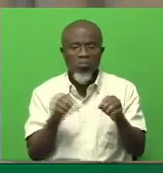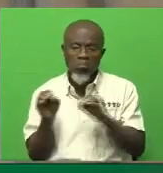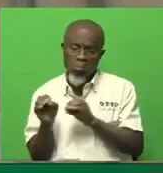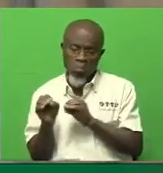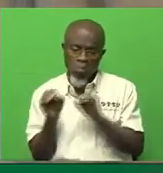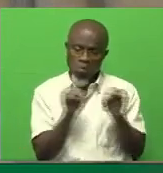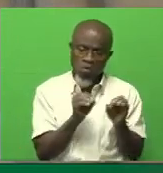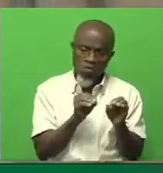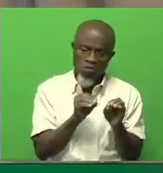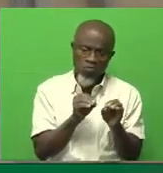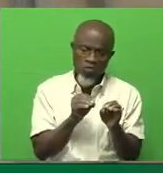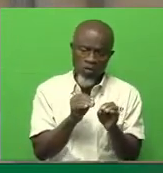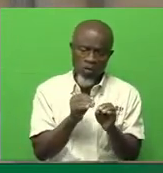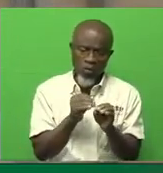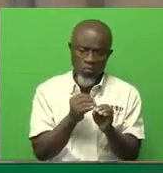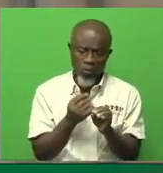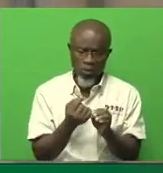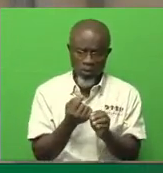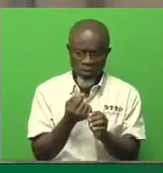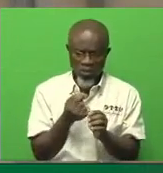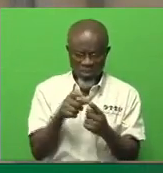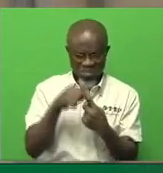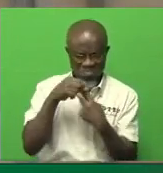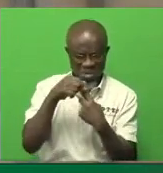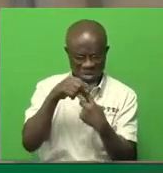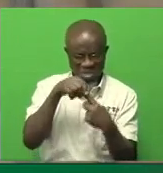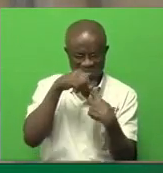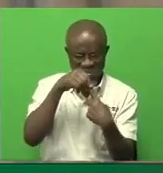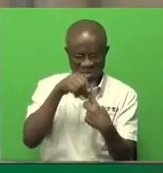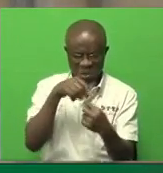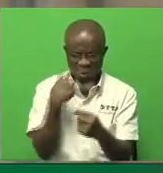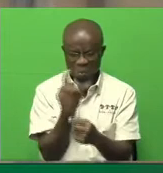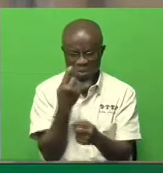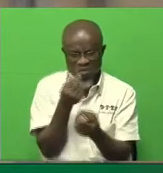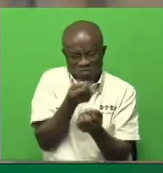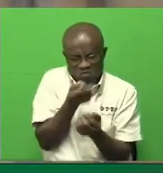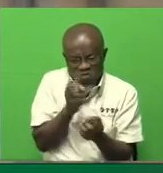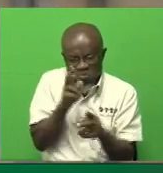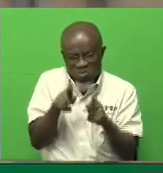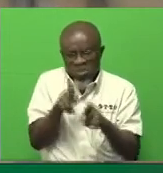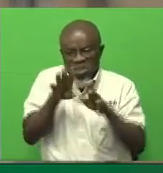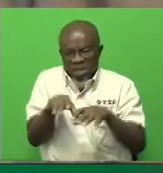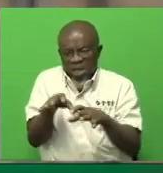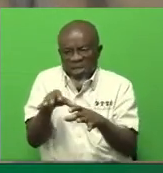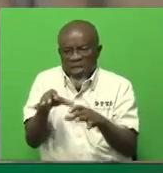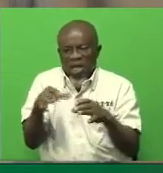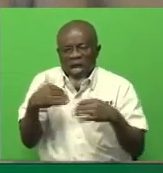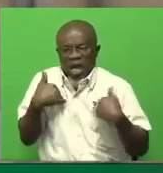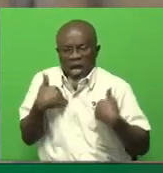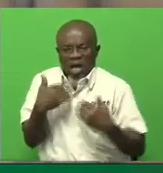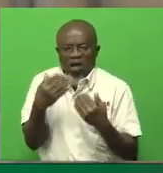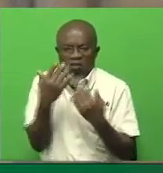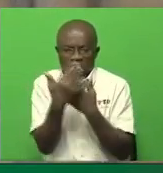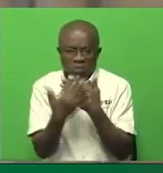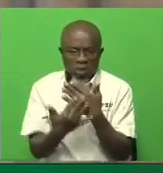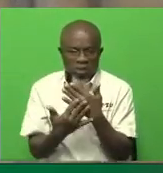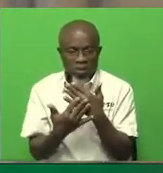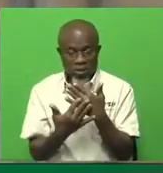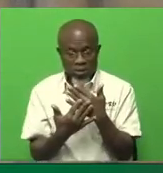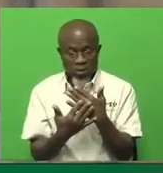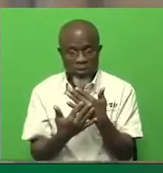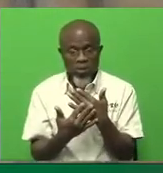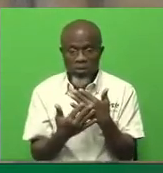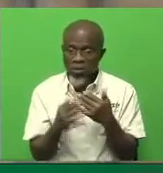this system of exclusivity where certain people have blood certain people have blood